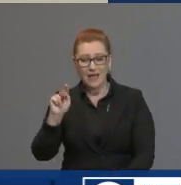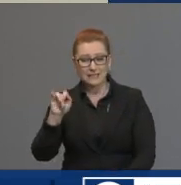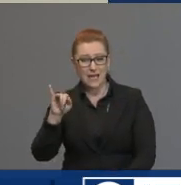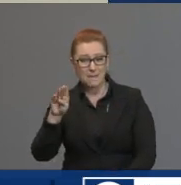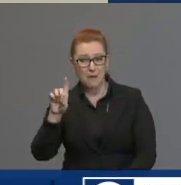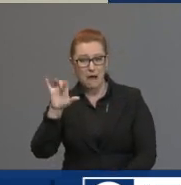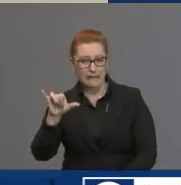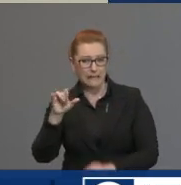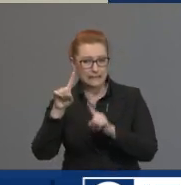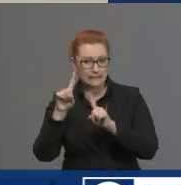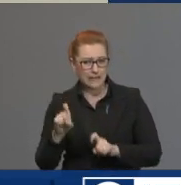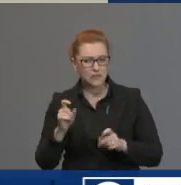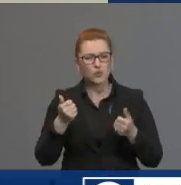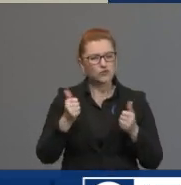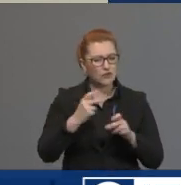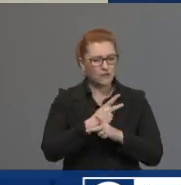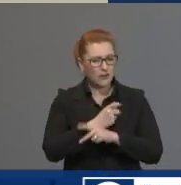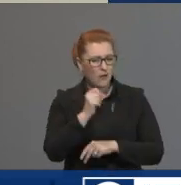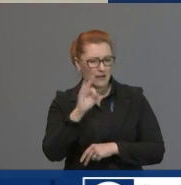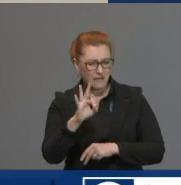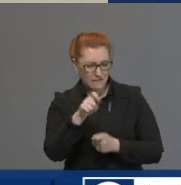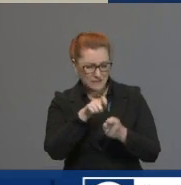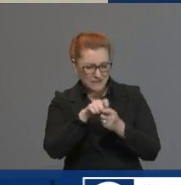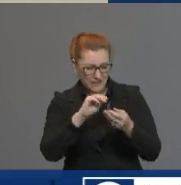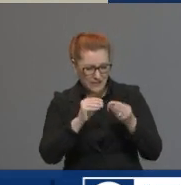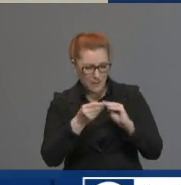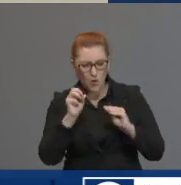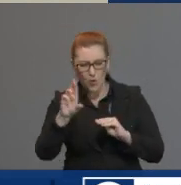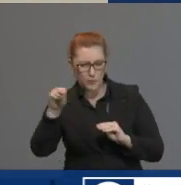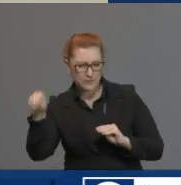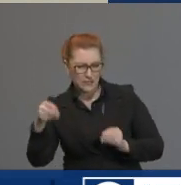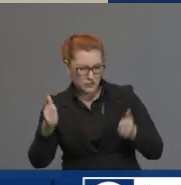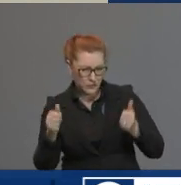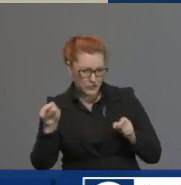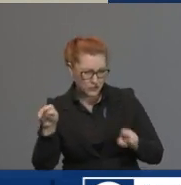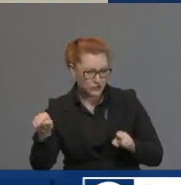there's an exact raw number and not just a percentage.